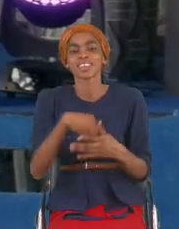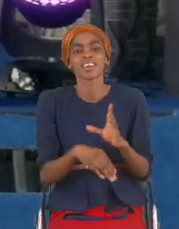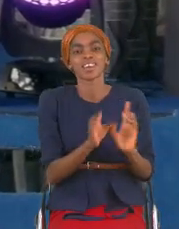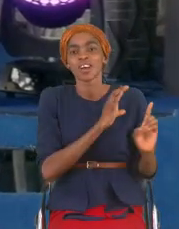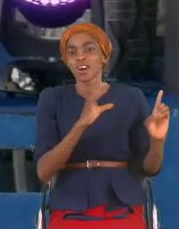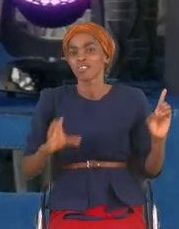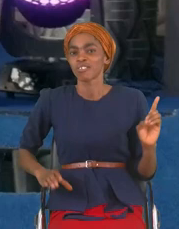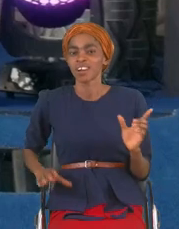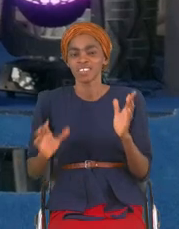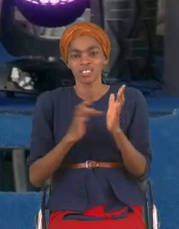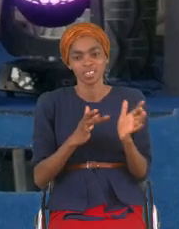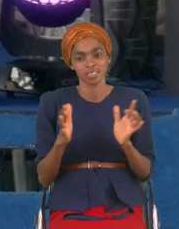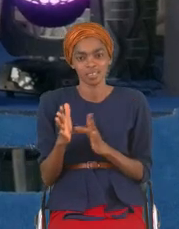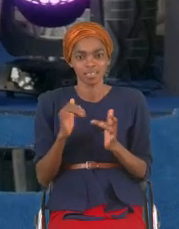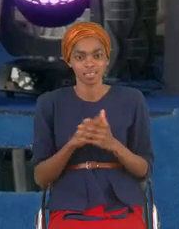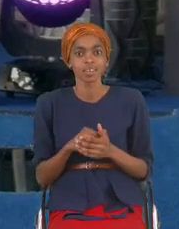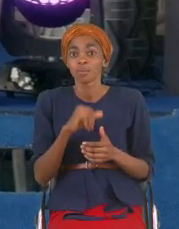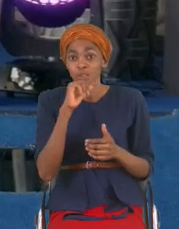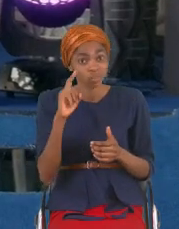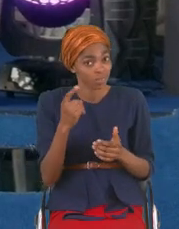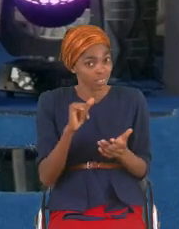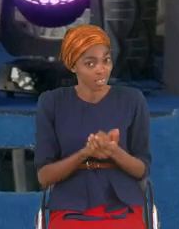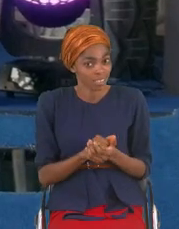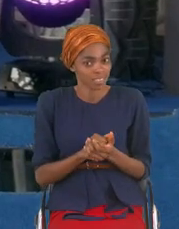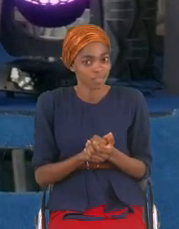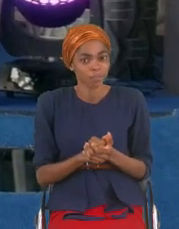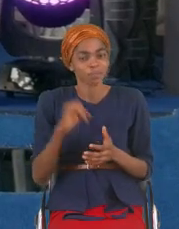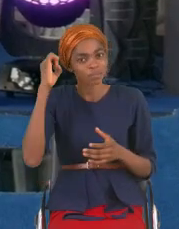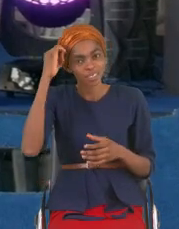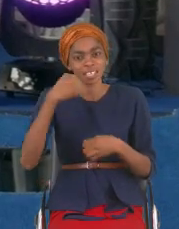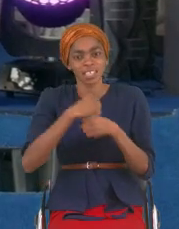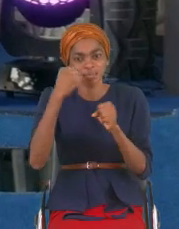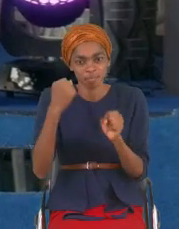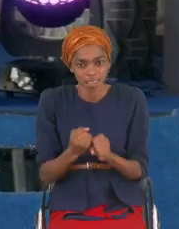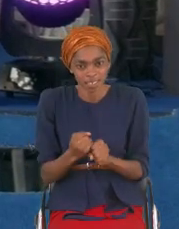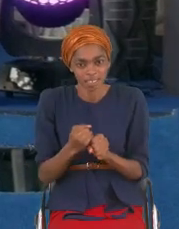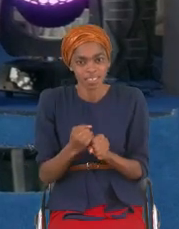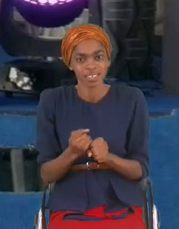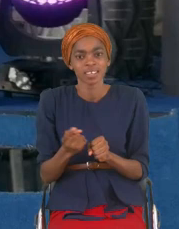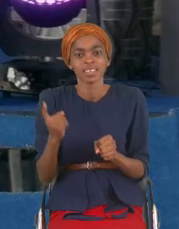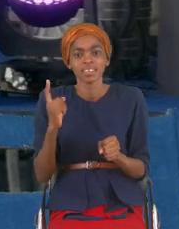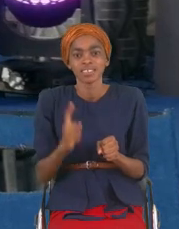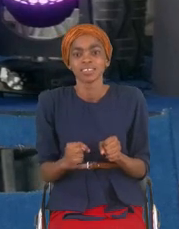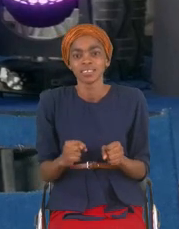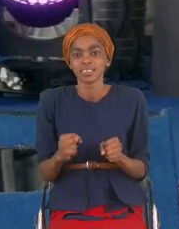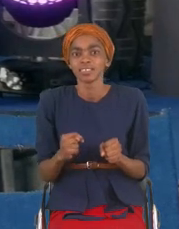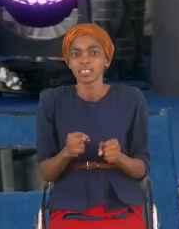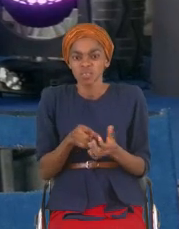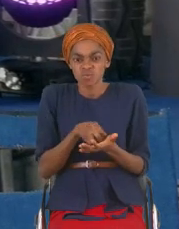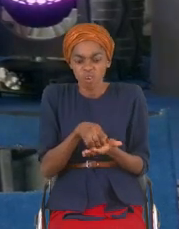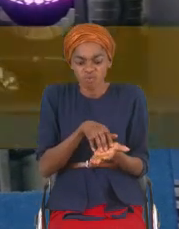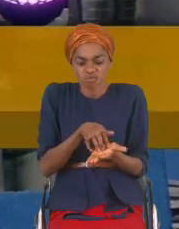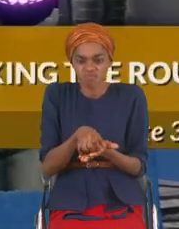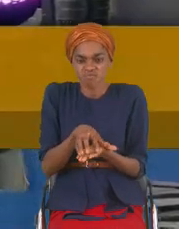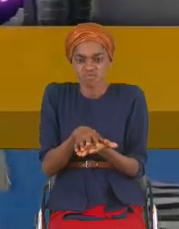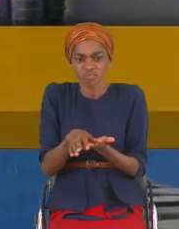Christ Jesus. Not only that, he makes the rough smooth. Can